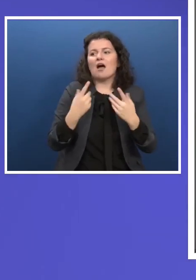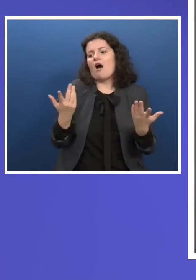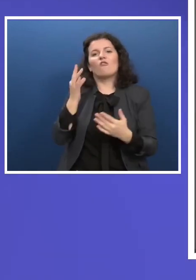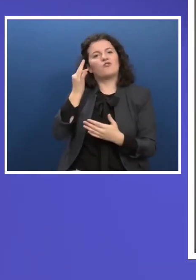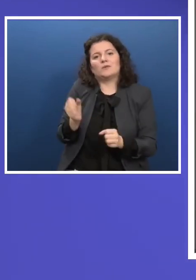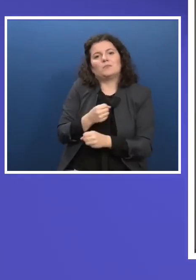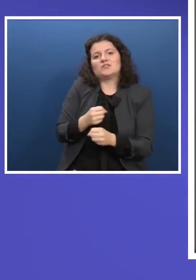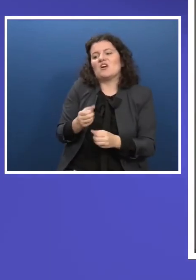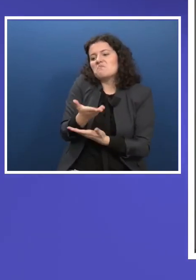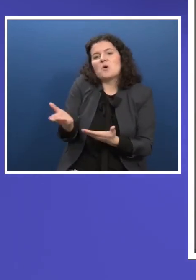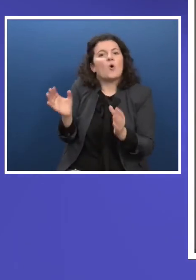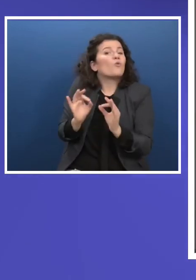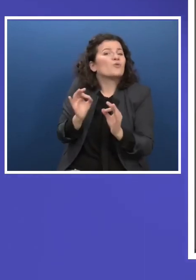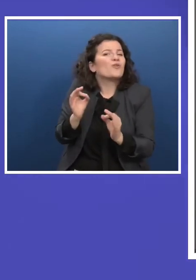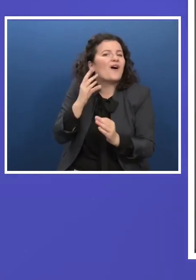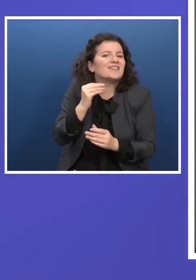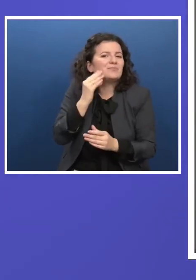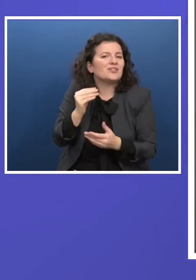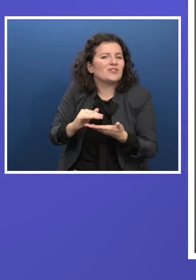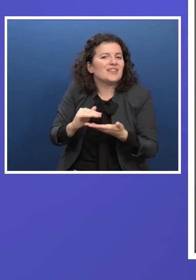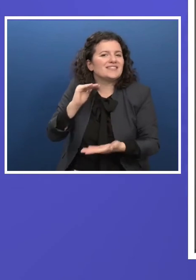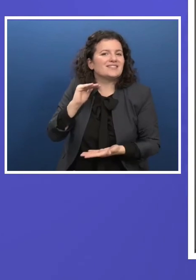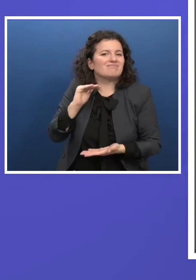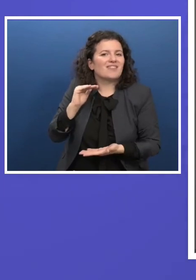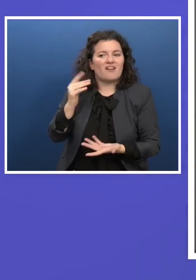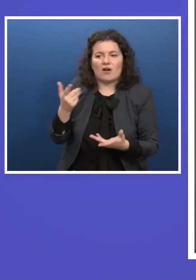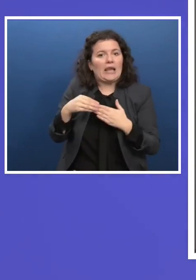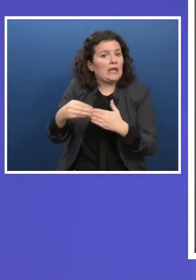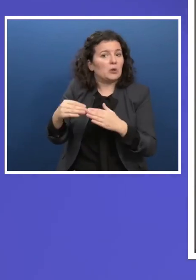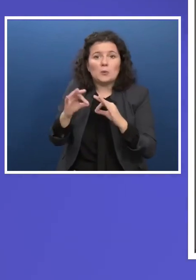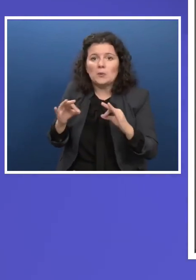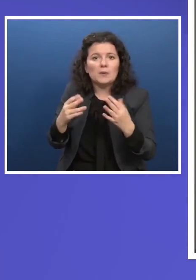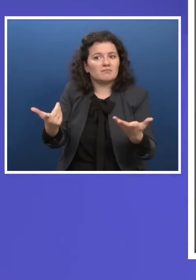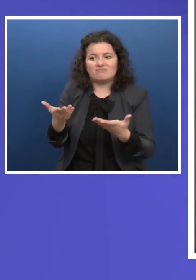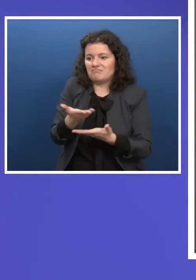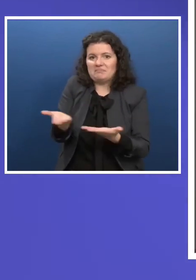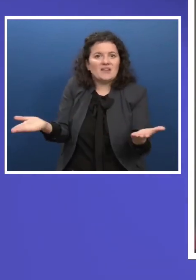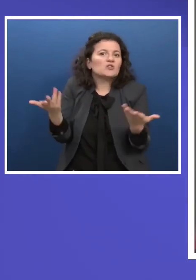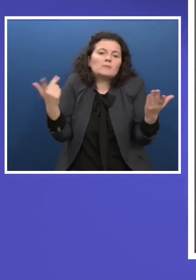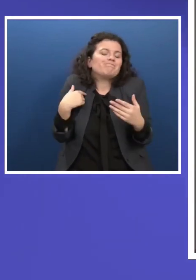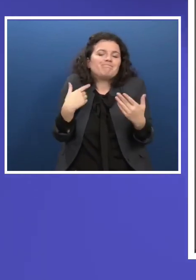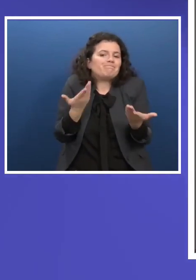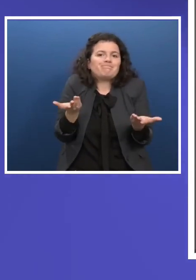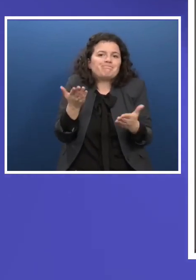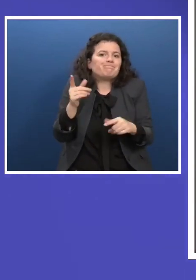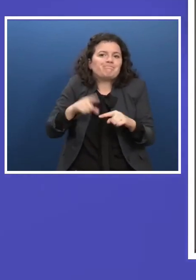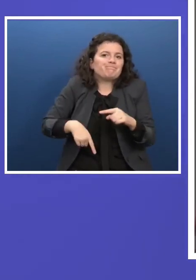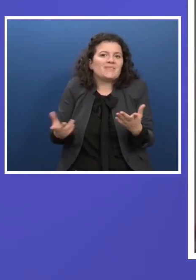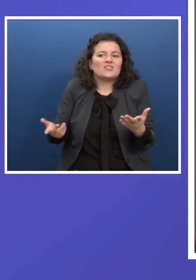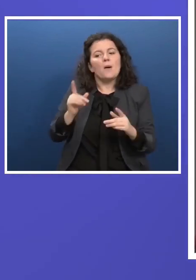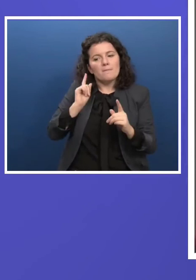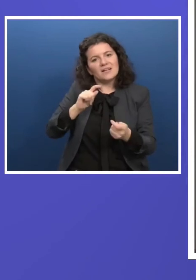experience from leadership positions. And therefore, I think that we have to look this from different points of view, that we have